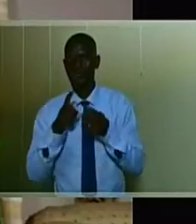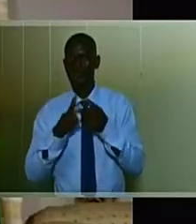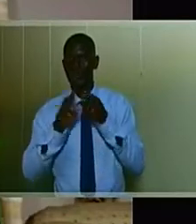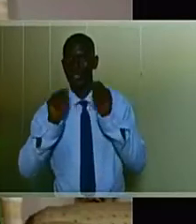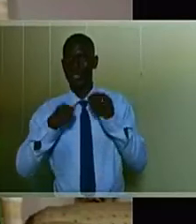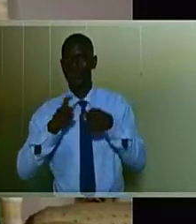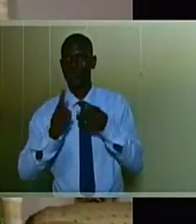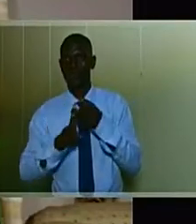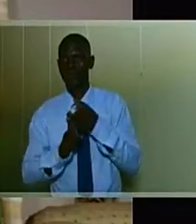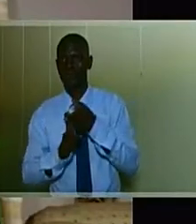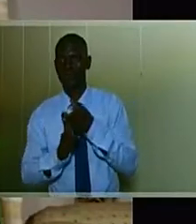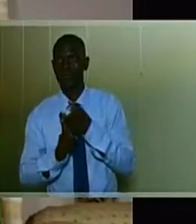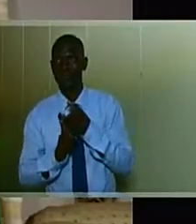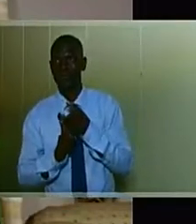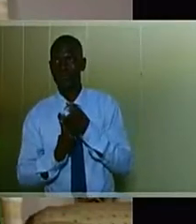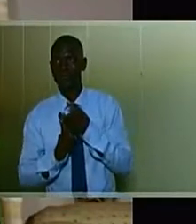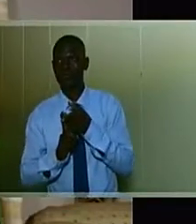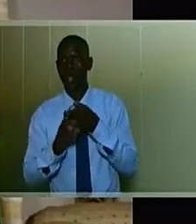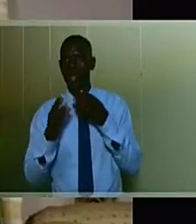thing?